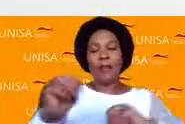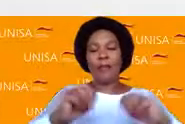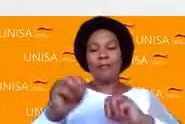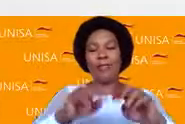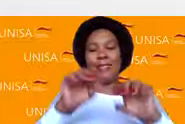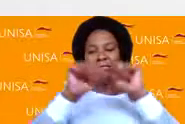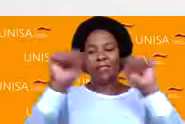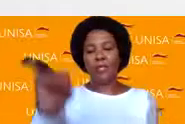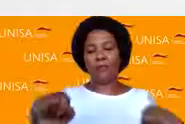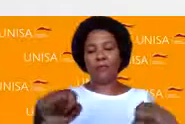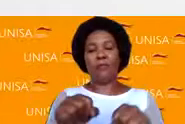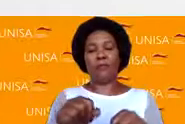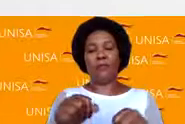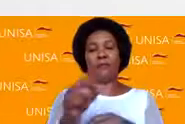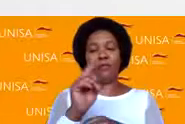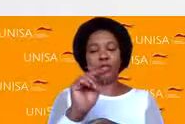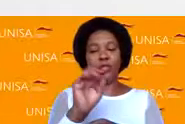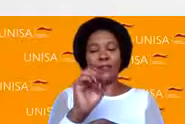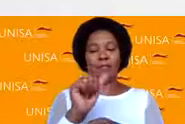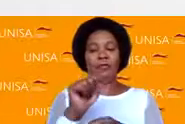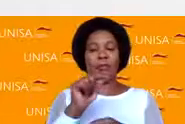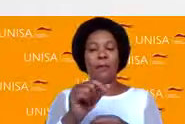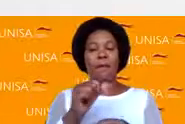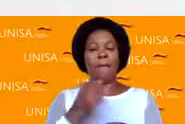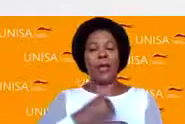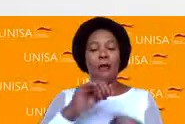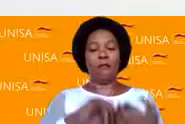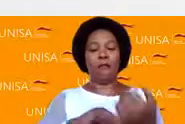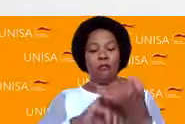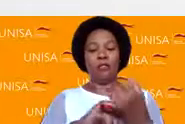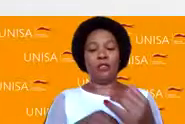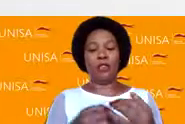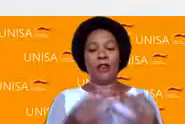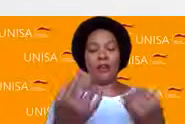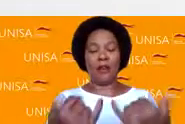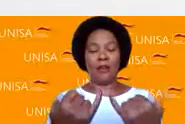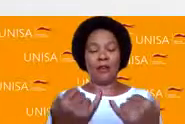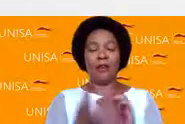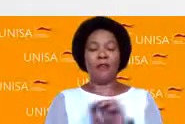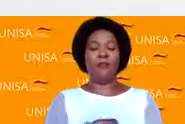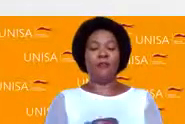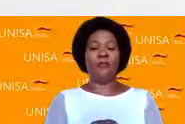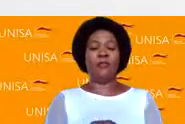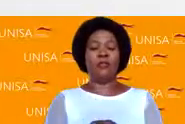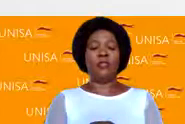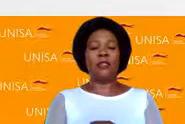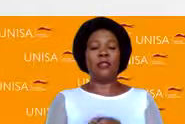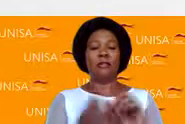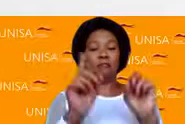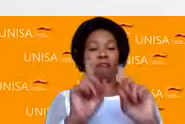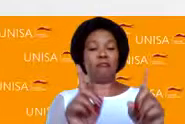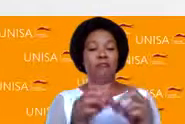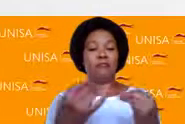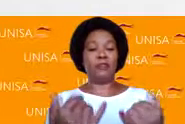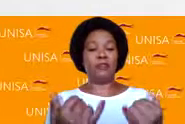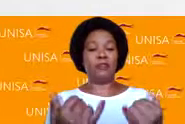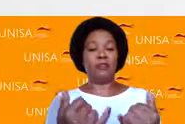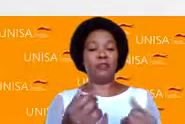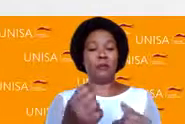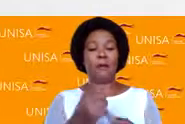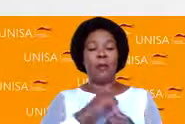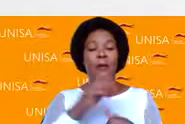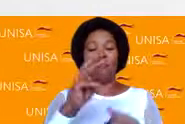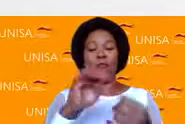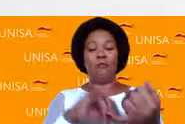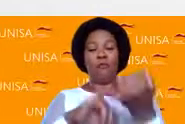for UNISA, that is myModules currently. Specifically now for this year, myModules 2022,